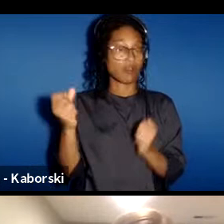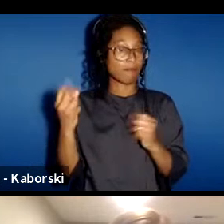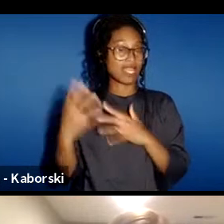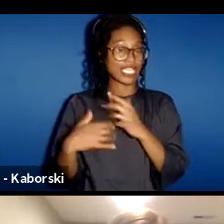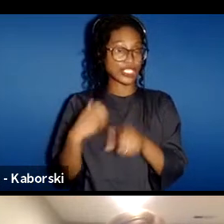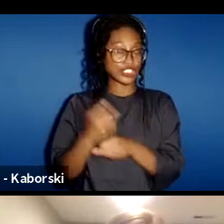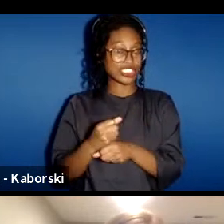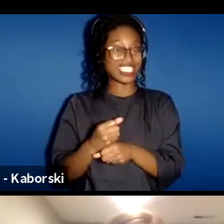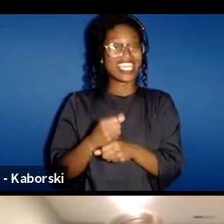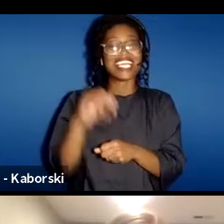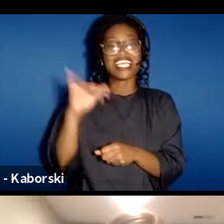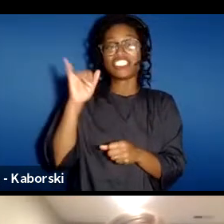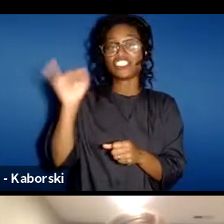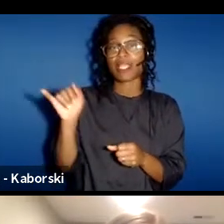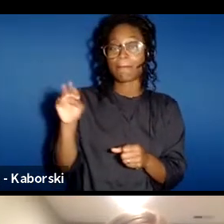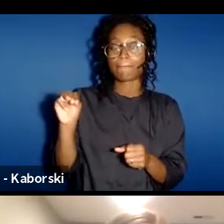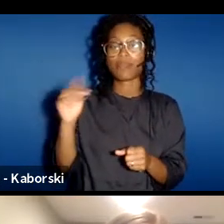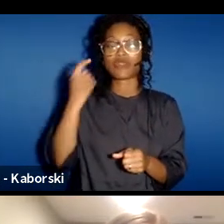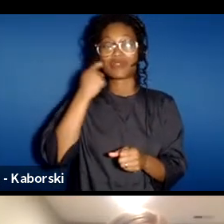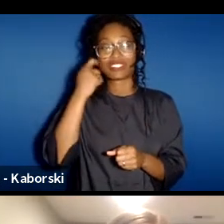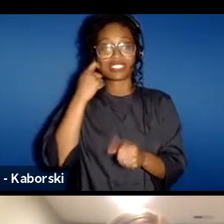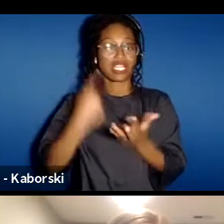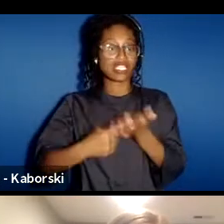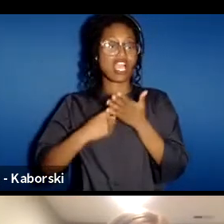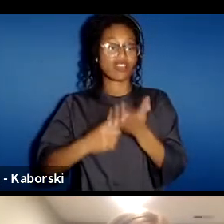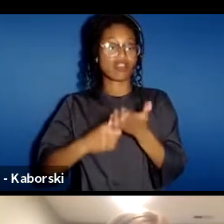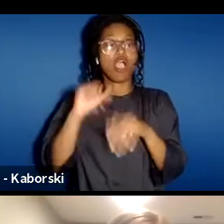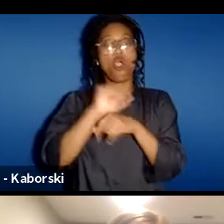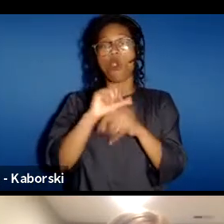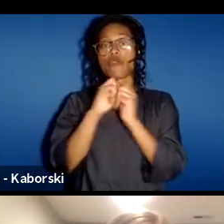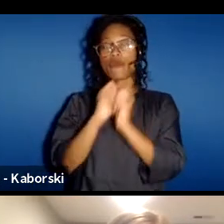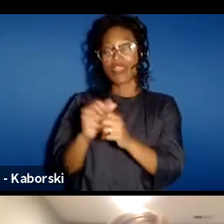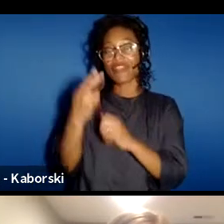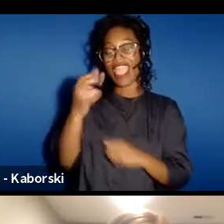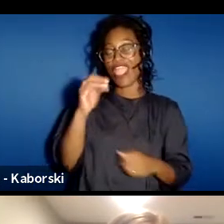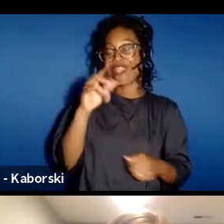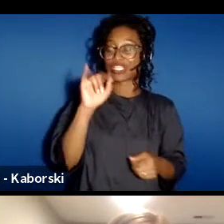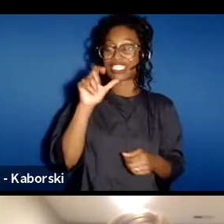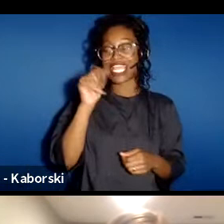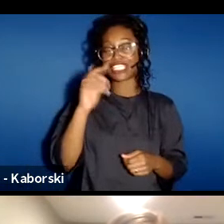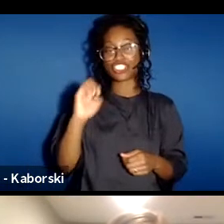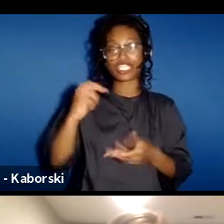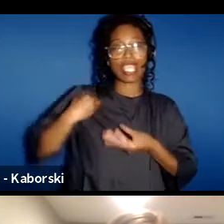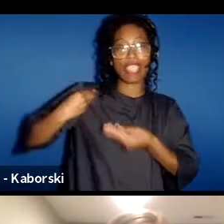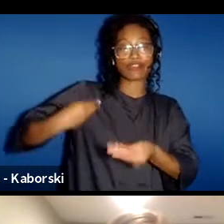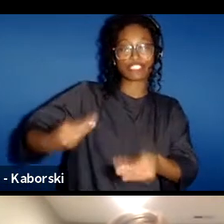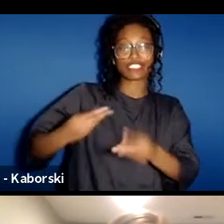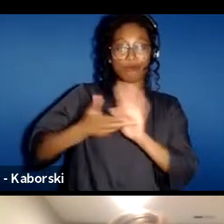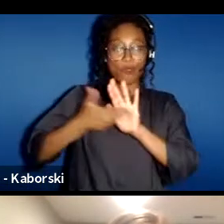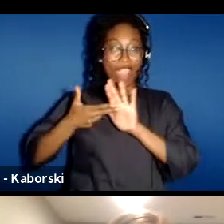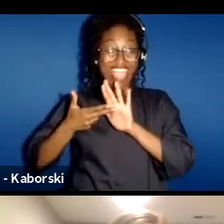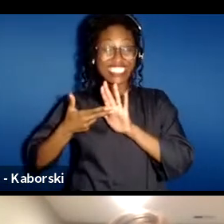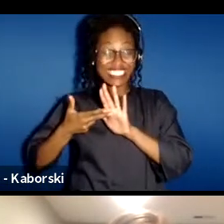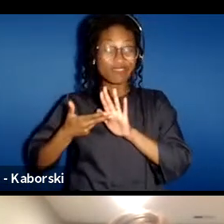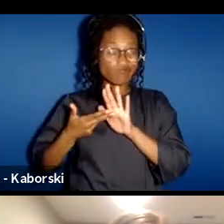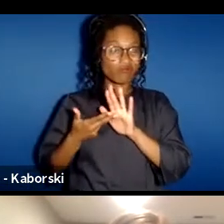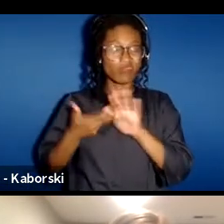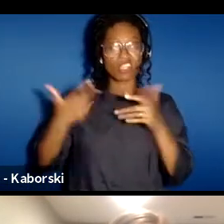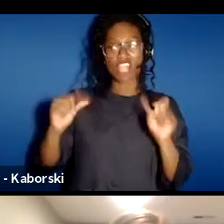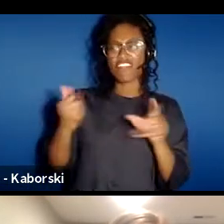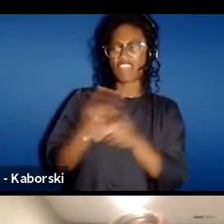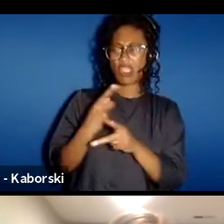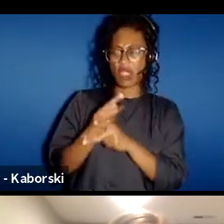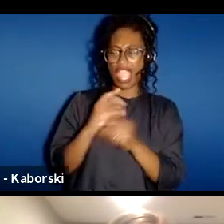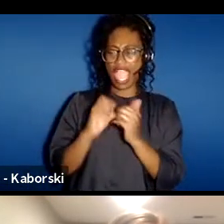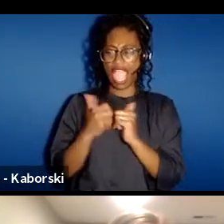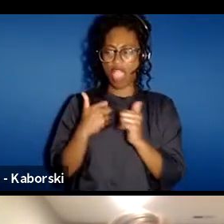Jim's discussing here is the idea of working with heritage brands. One of the things you're always trying to figure out is how do you have something that